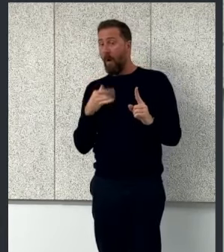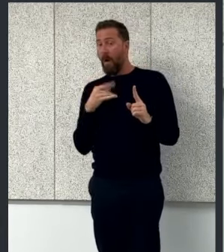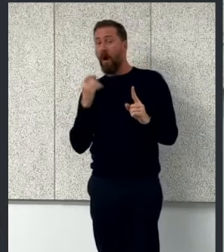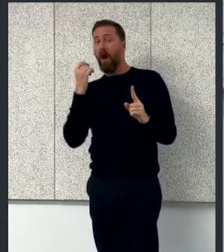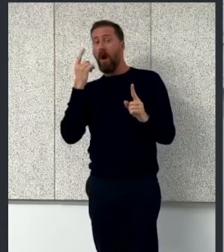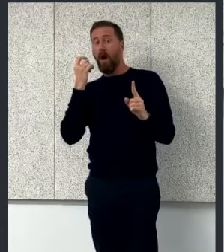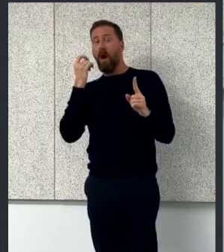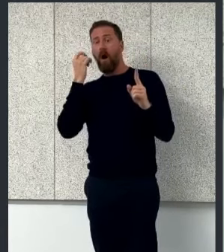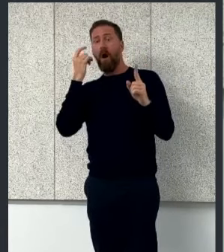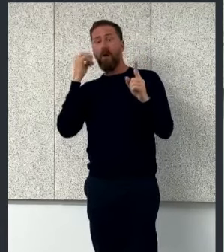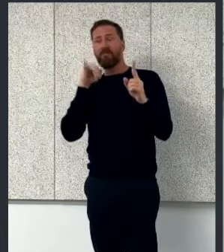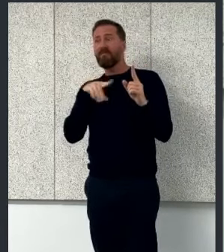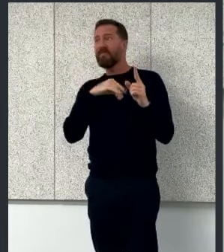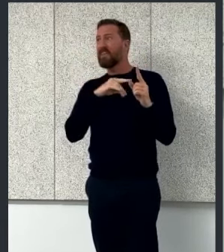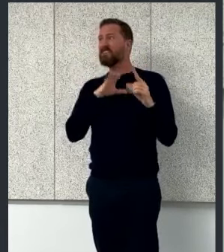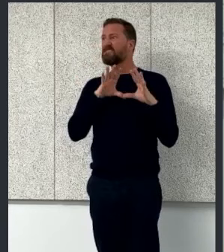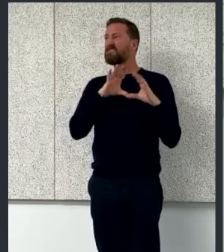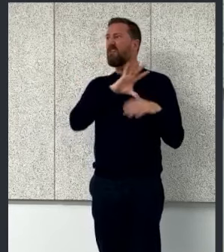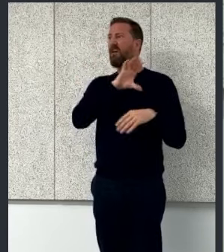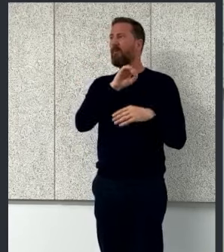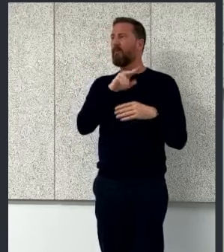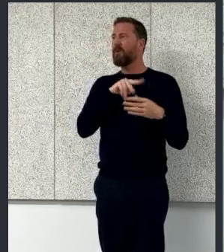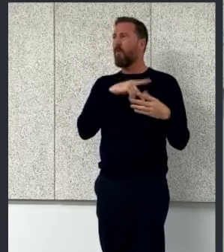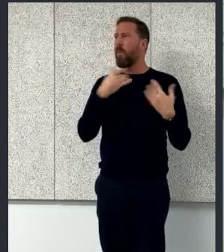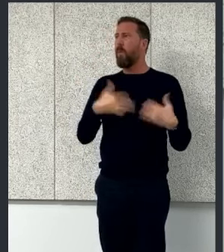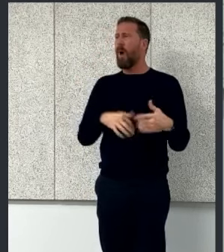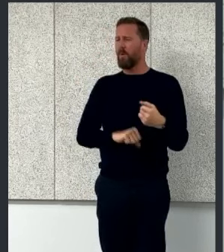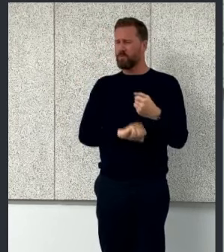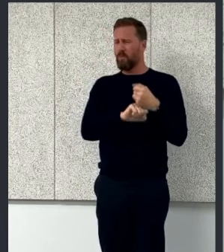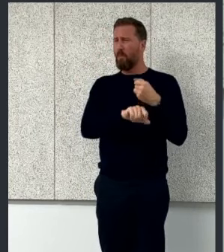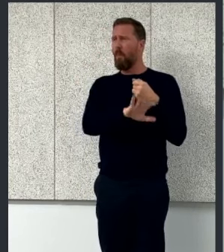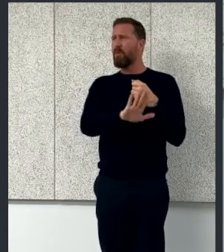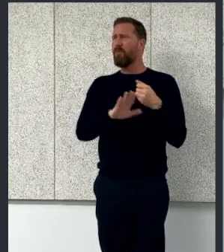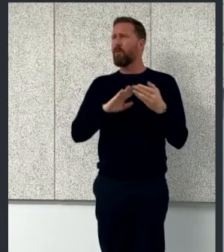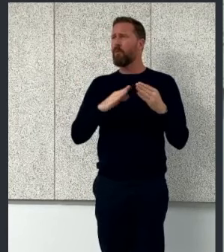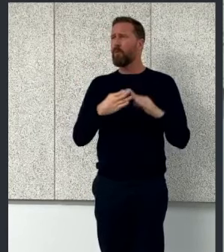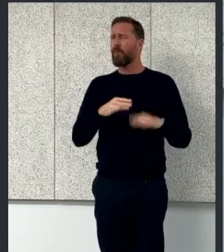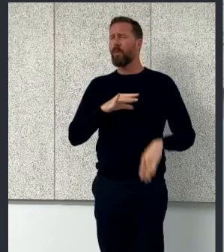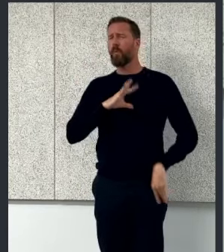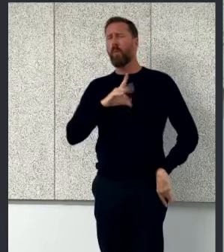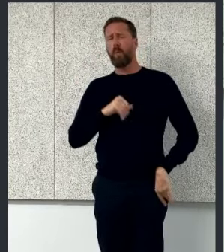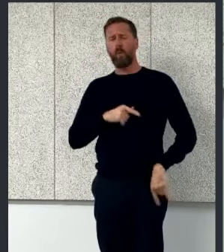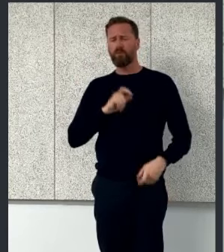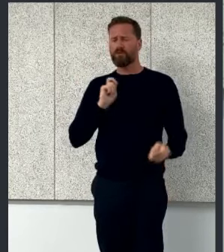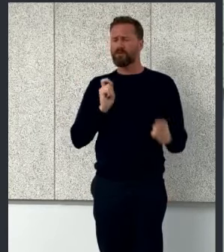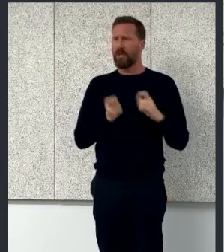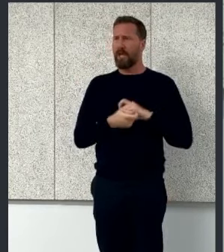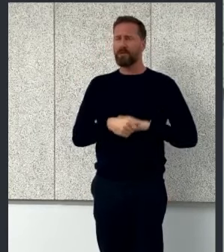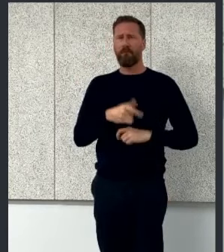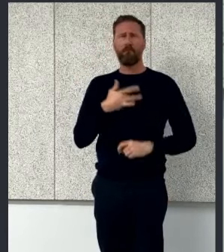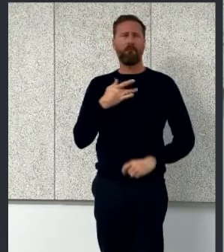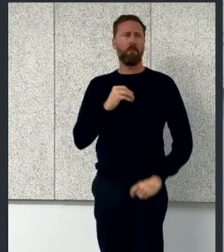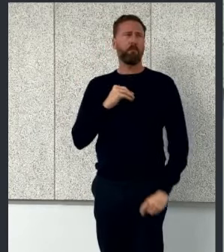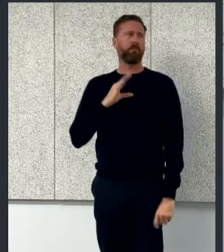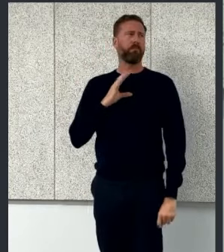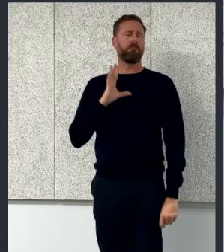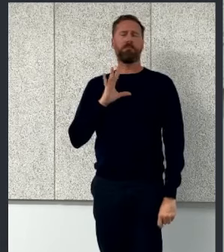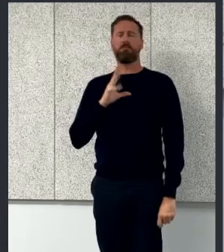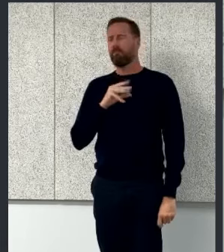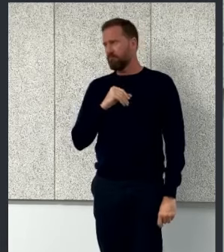to their communities and, mm-hmm. and how that's growing and changing is really uplifting.